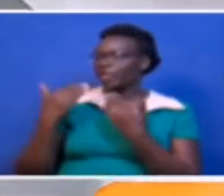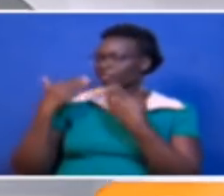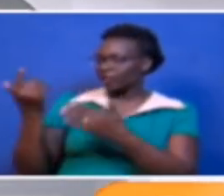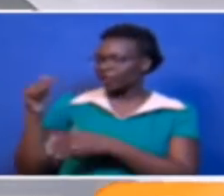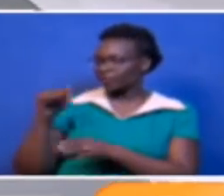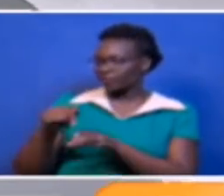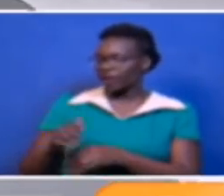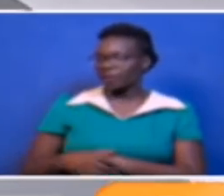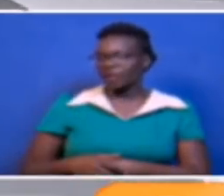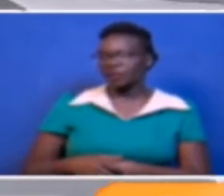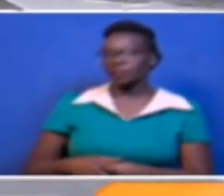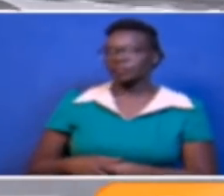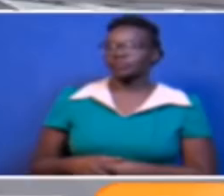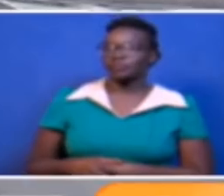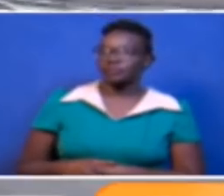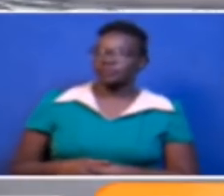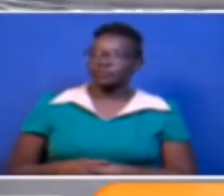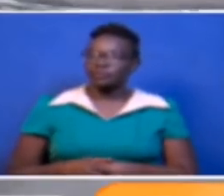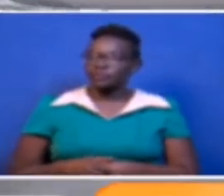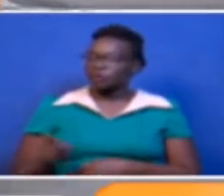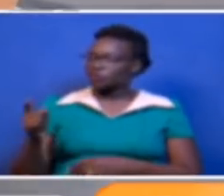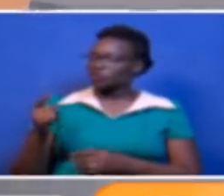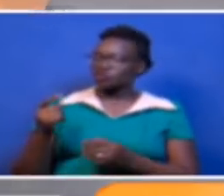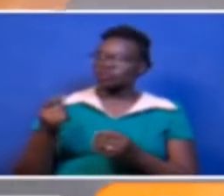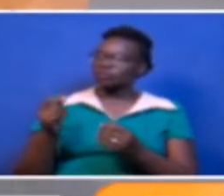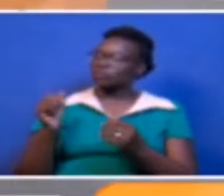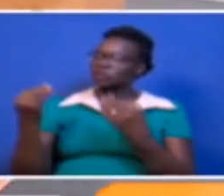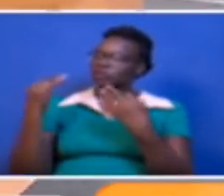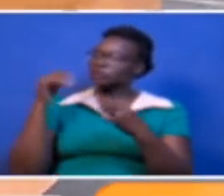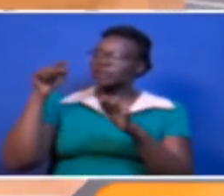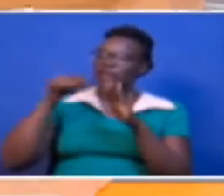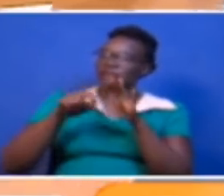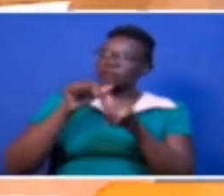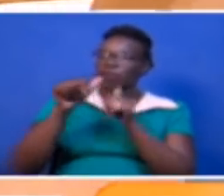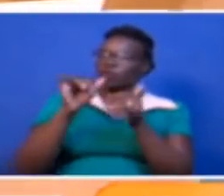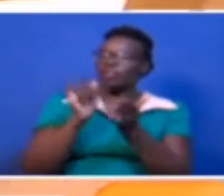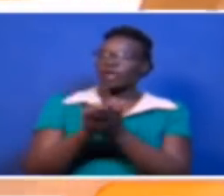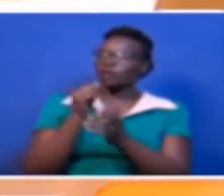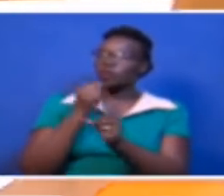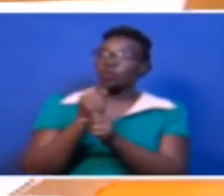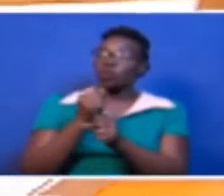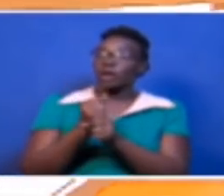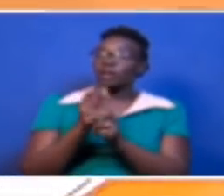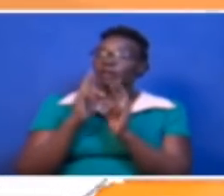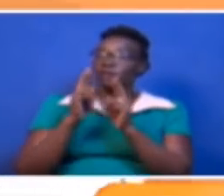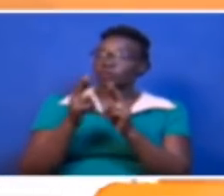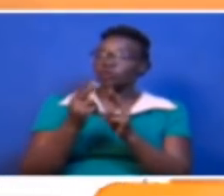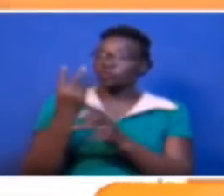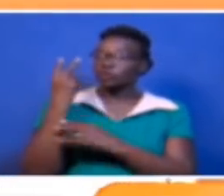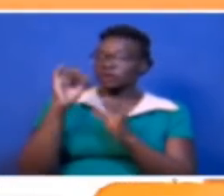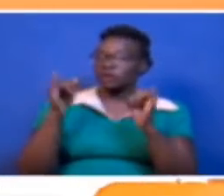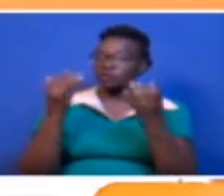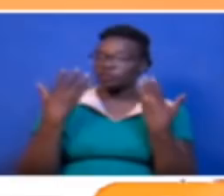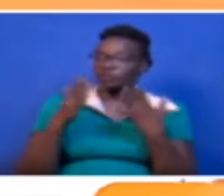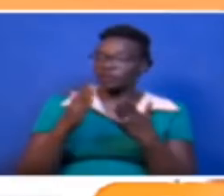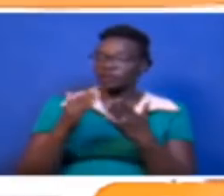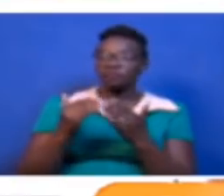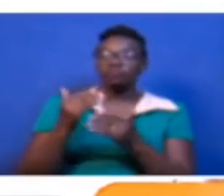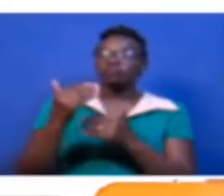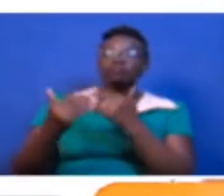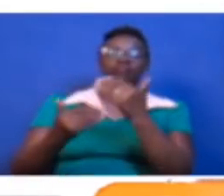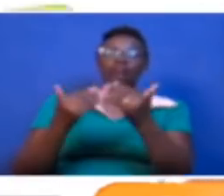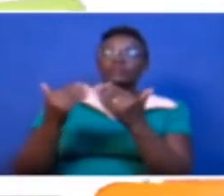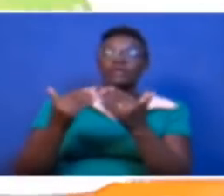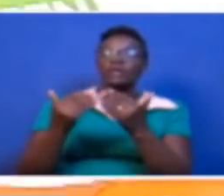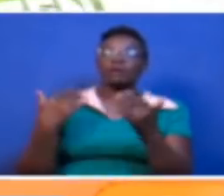on Newsnight tonight. So what more can you tell us about that operation that Hassan Mugambi has just been talking about, a progress update? You